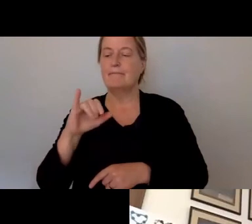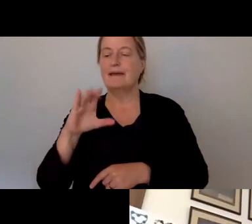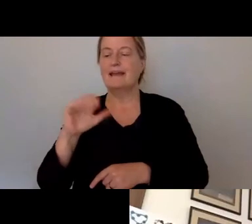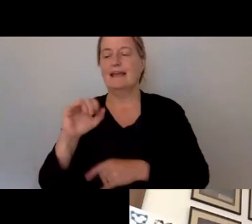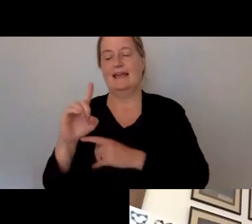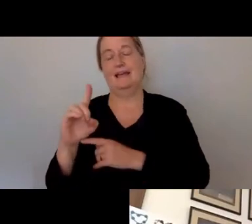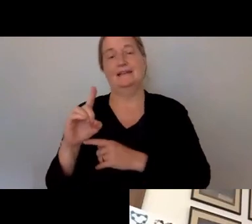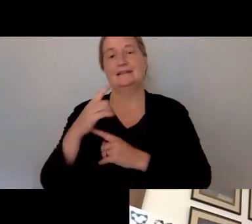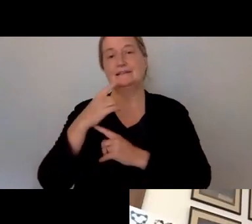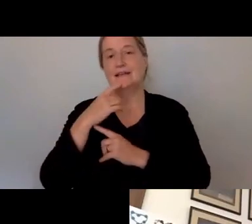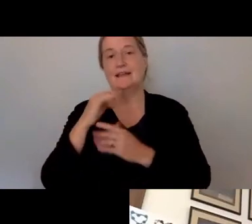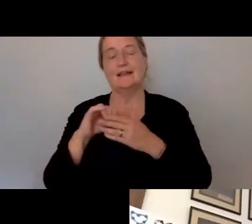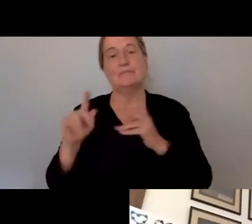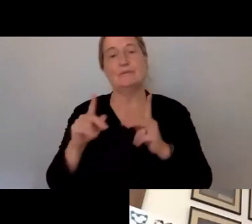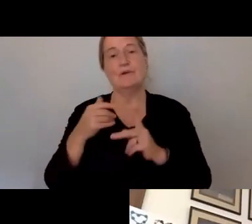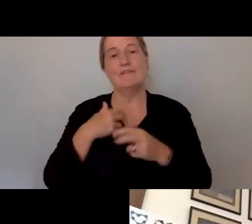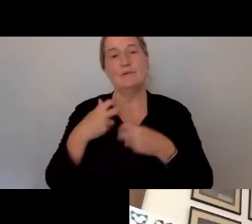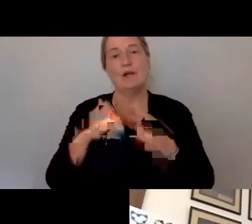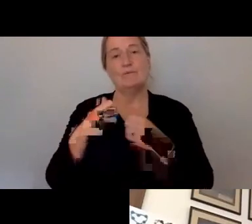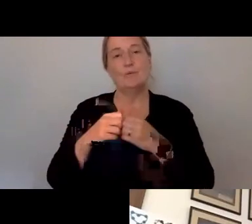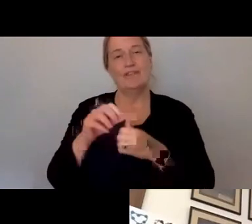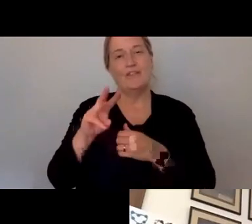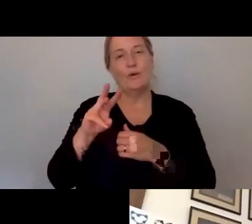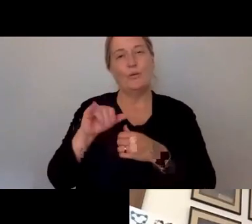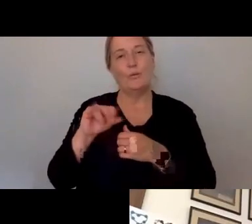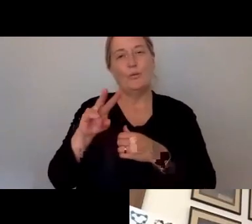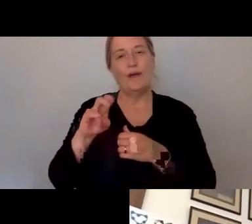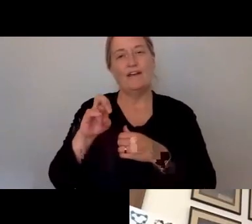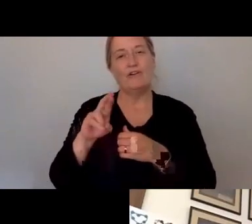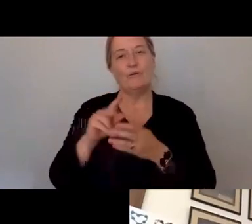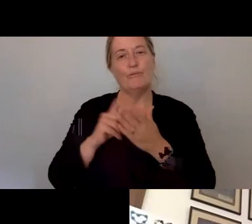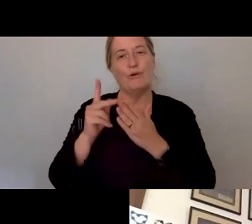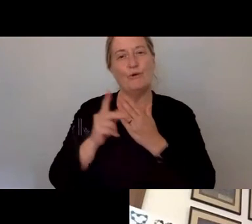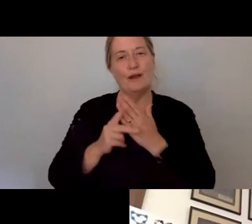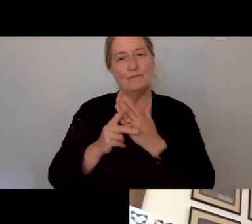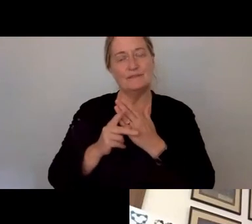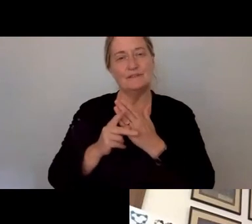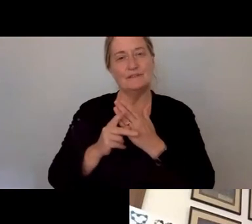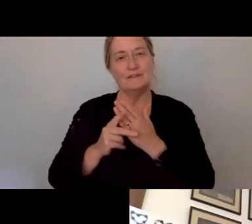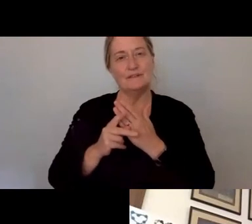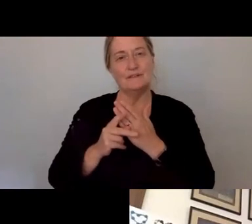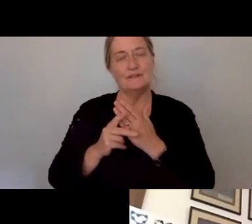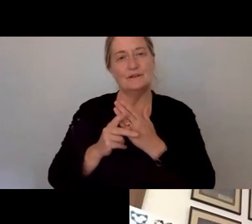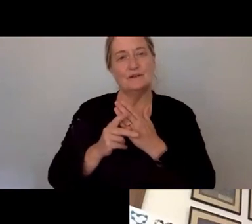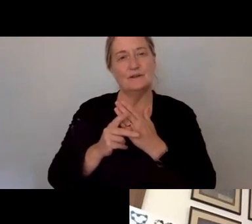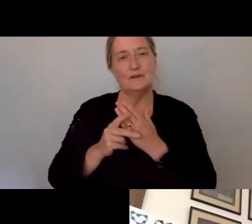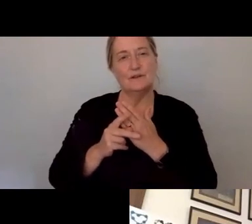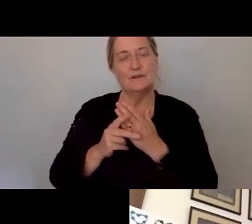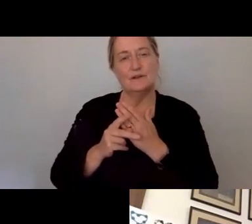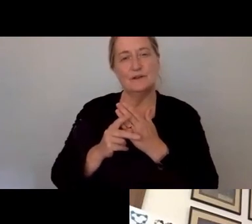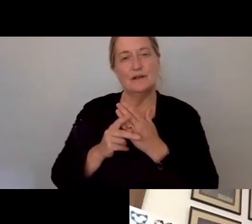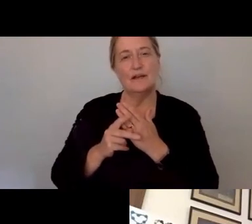problems within the waiver programs, right? We're going to offer you some technical assistance, and you know, come to us